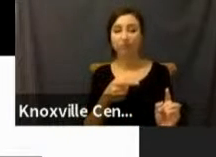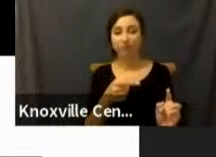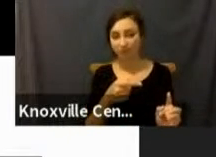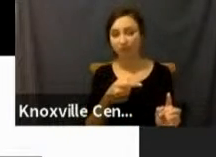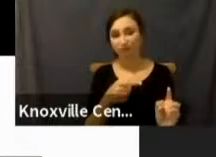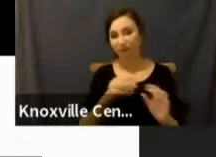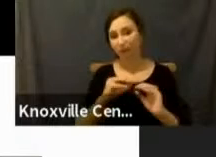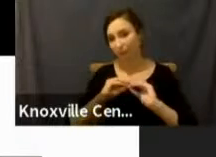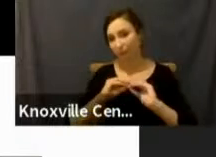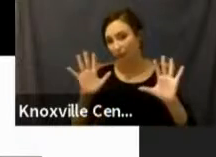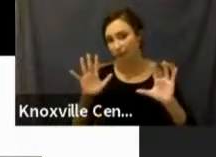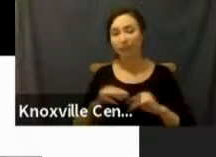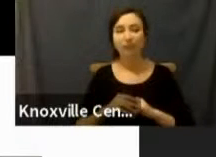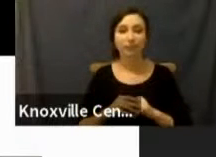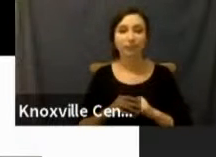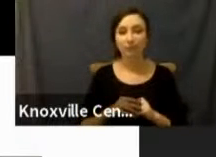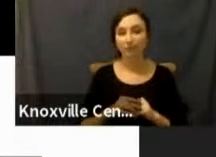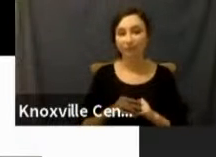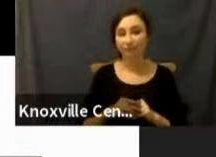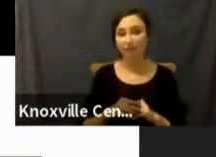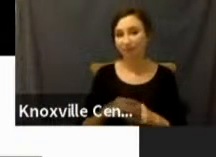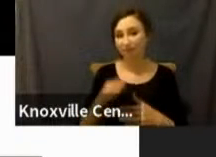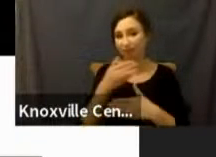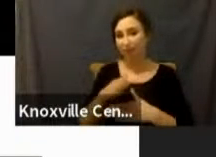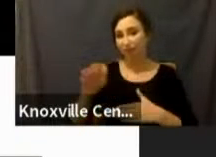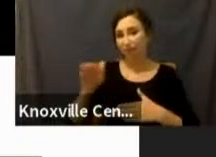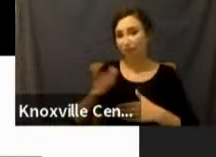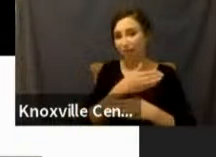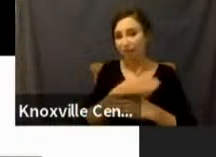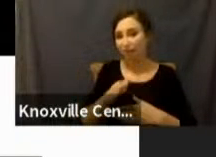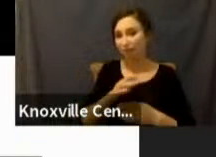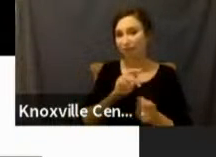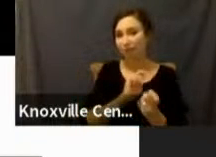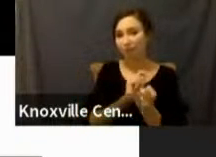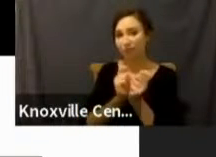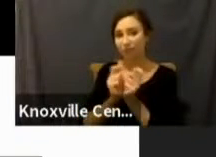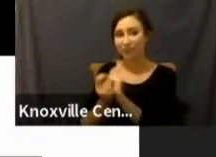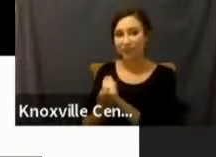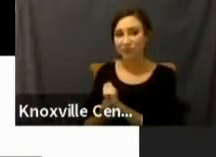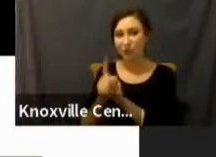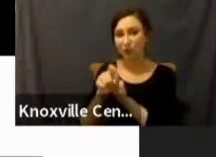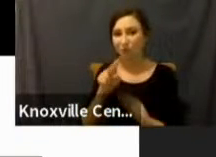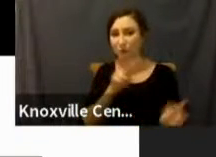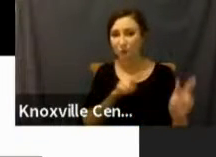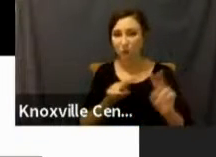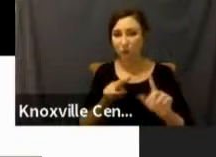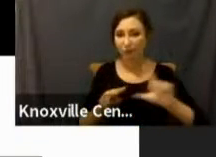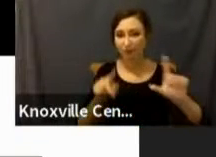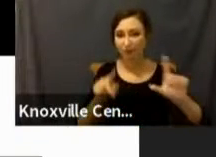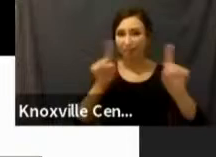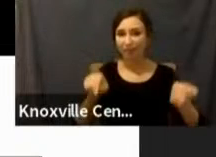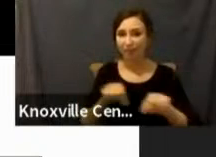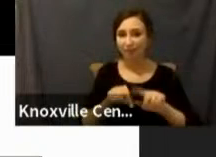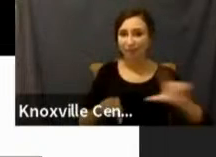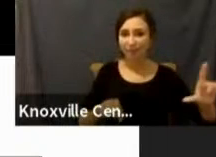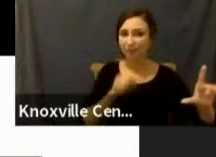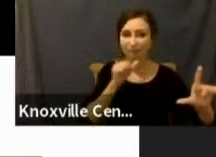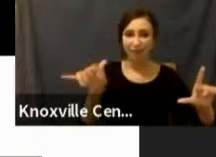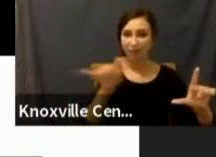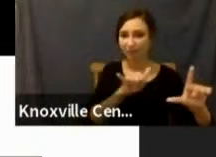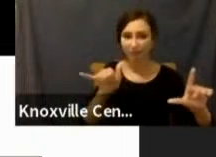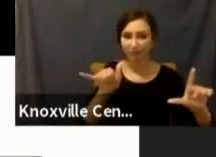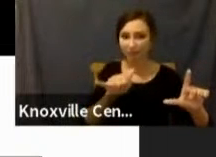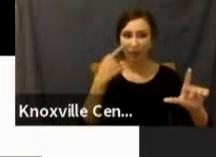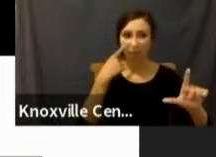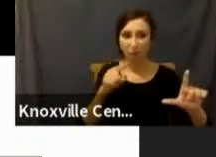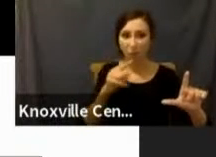obviously the scale keeps changing. So you got to look at the left-hand side, and it's not the same on the four